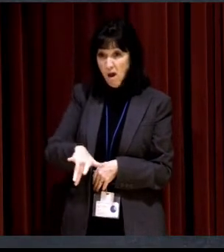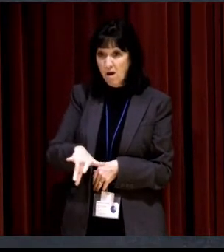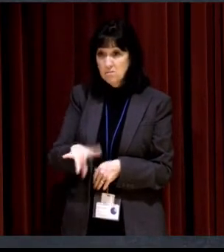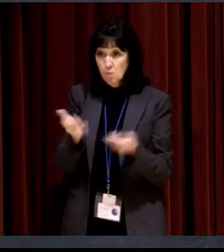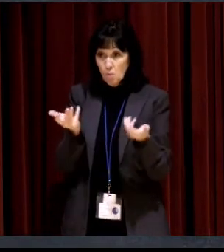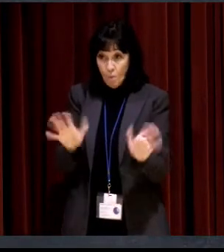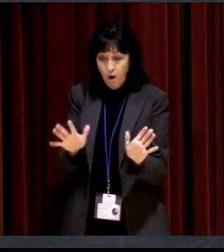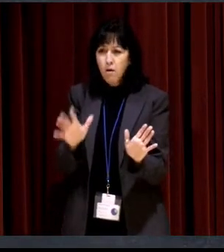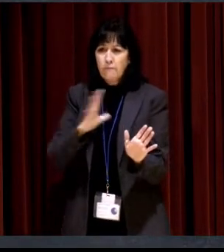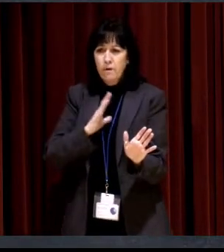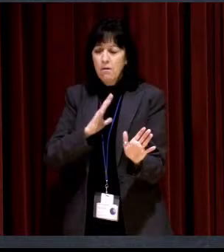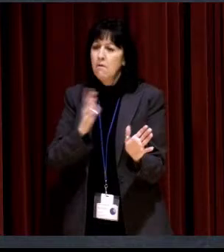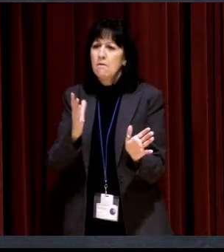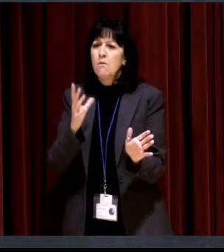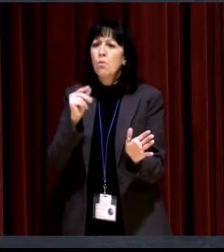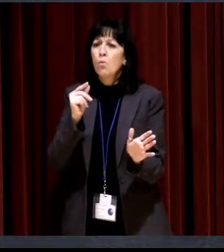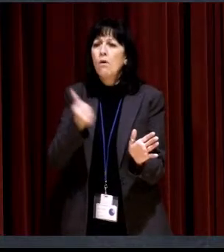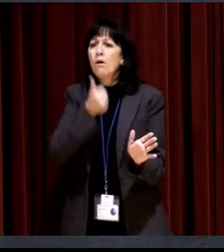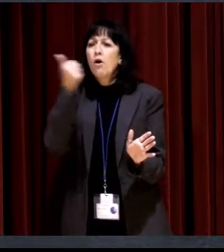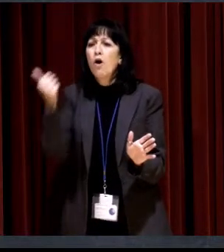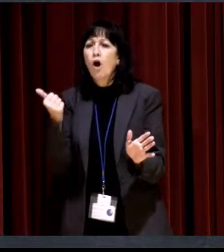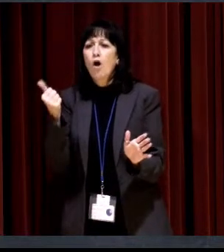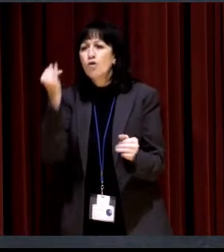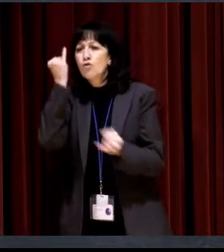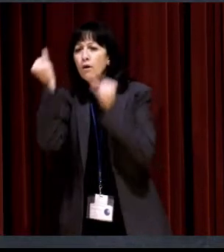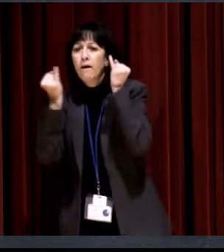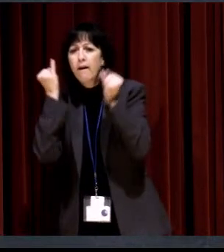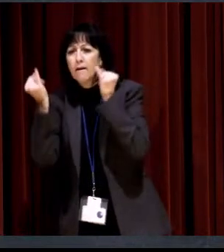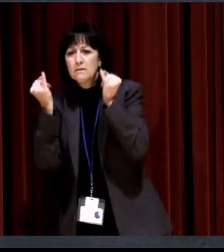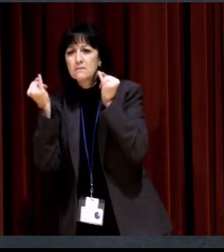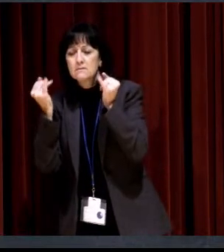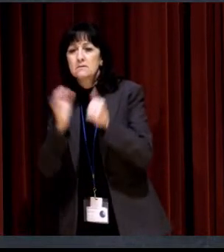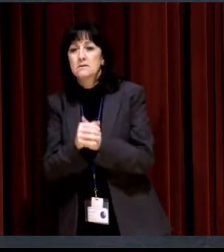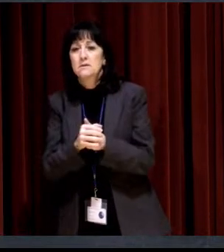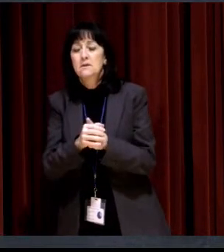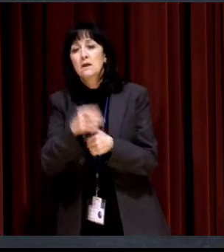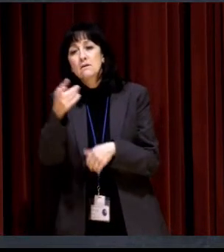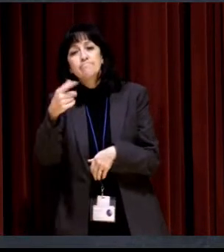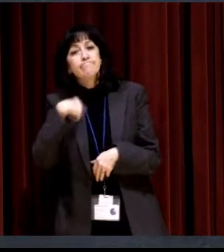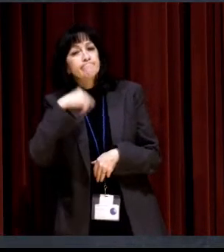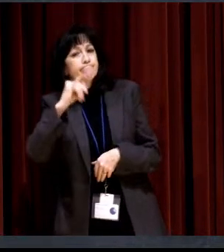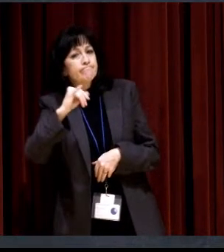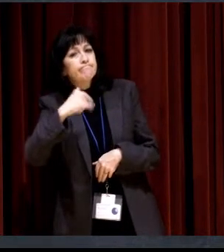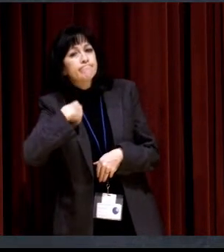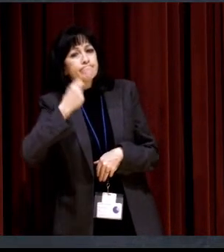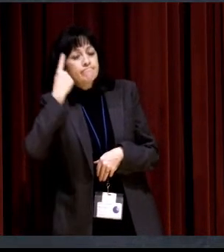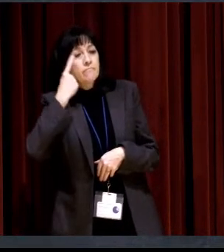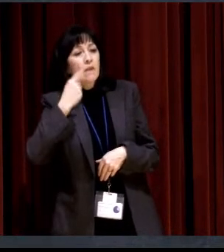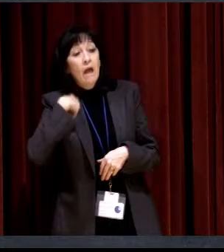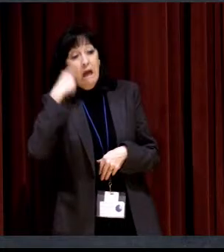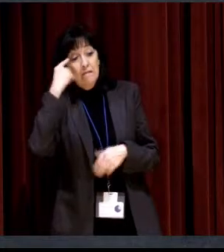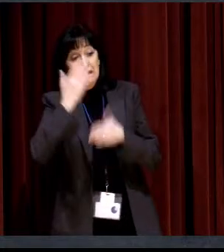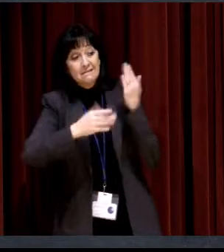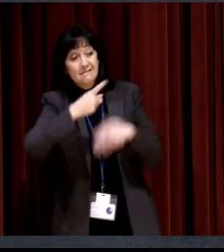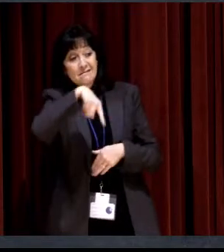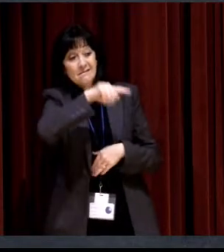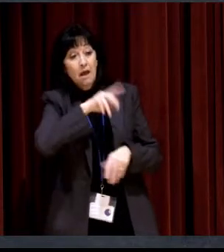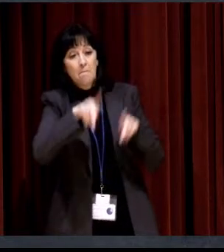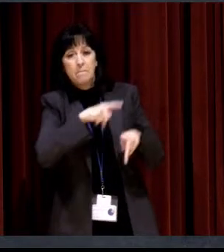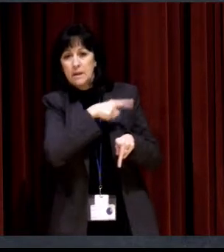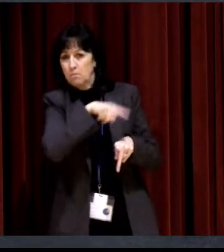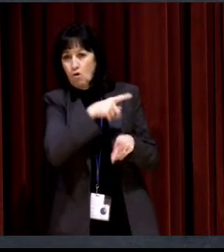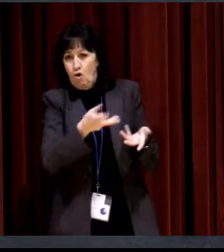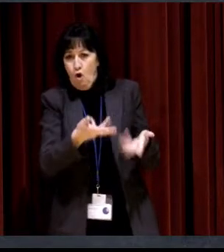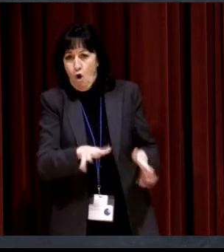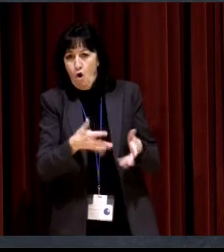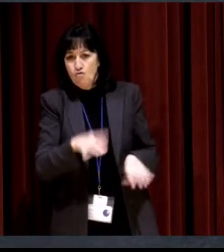What's Right, your I'm just plan? asking because I know that some people believe that what they're doing is already best practiced, and, they're doing the I get best that they that. can. So, if